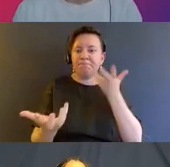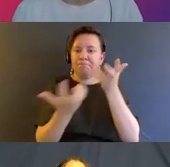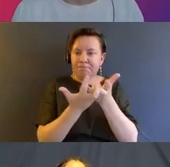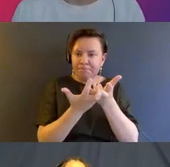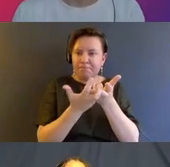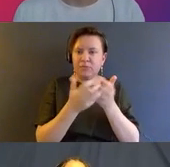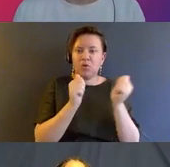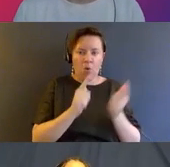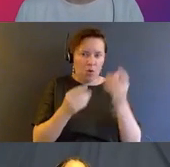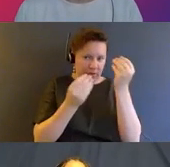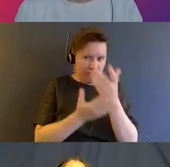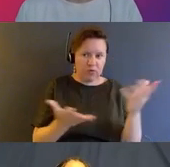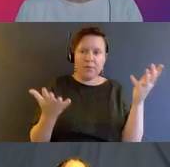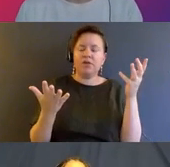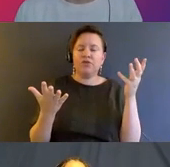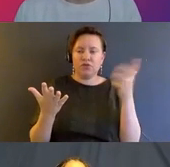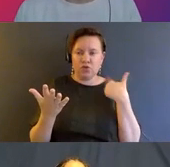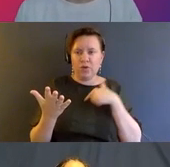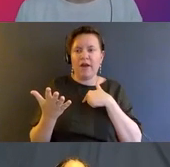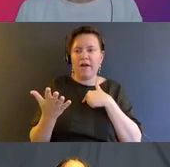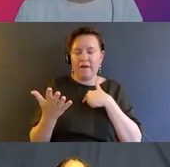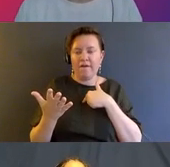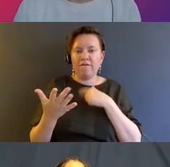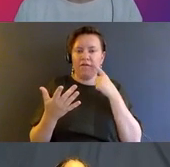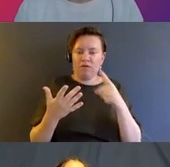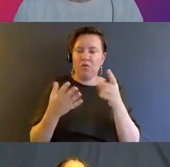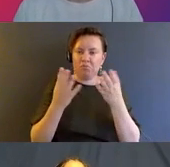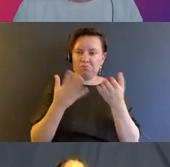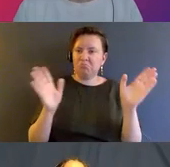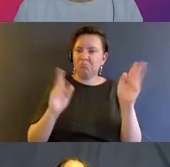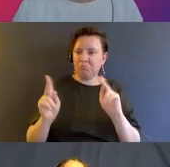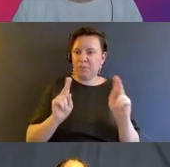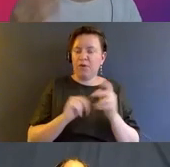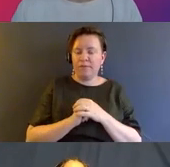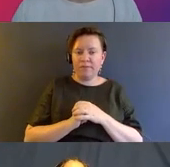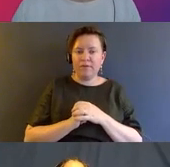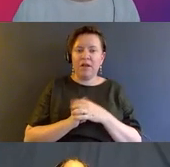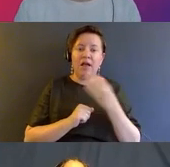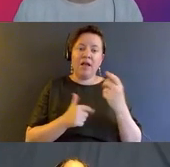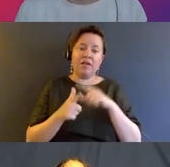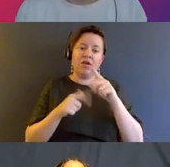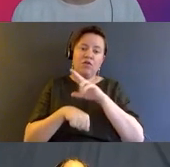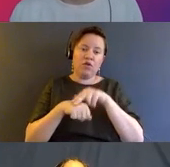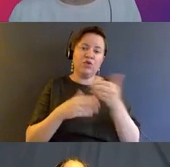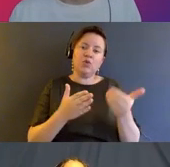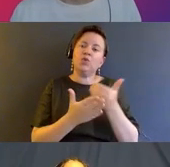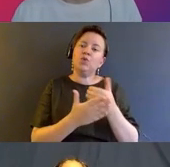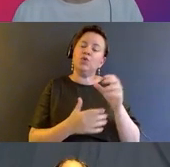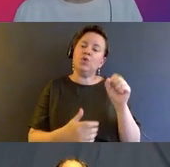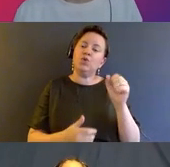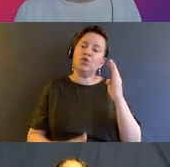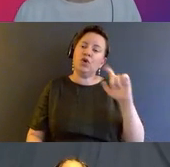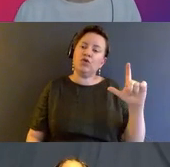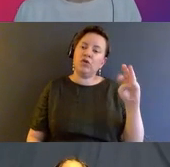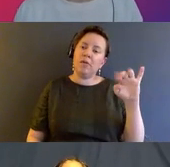of the information that we have for the public. So, and then of course, new social media channels are on the way as